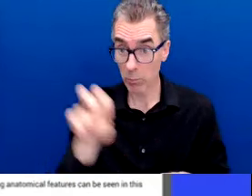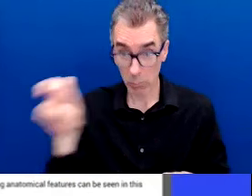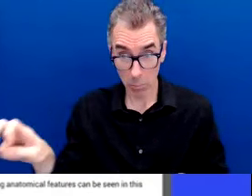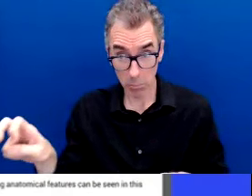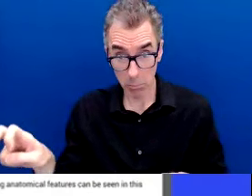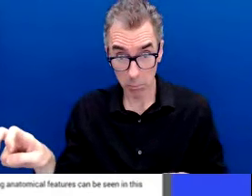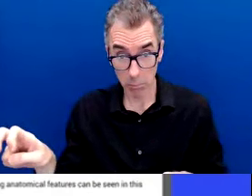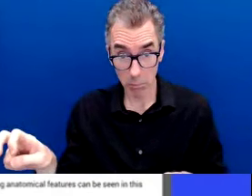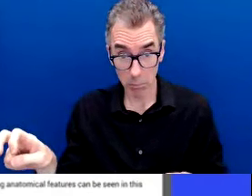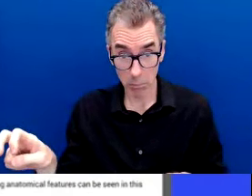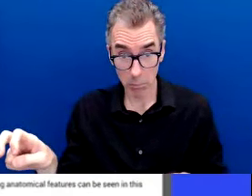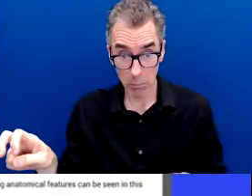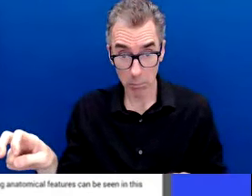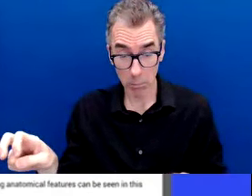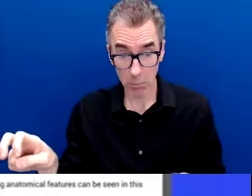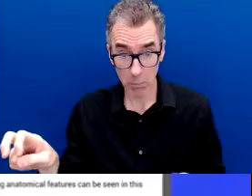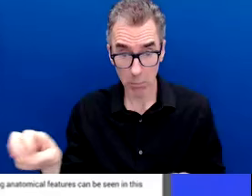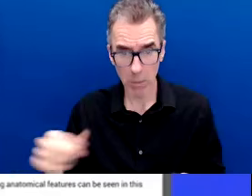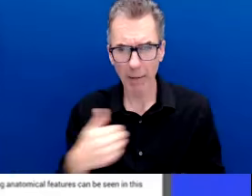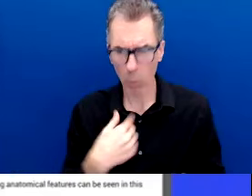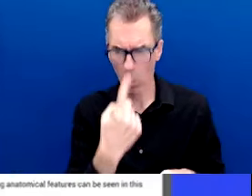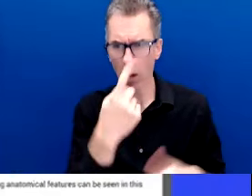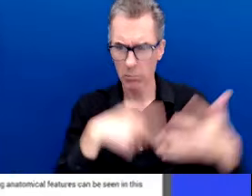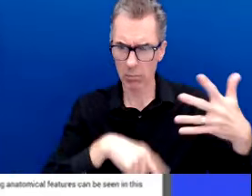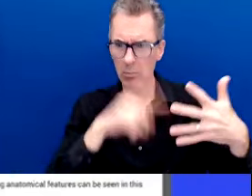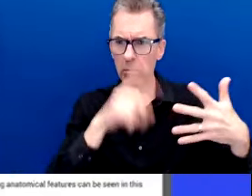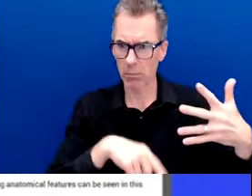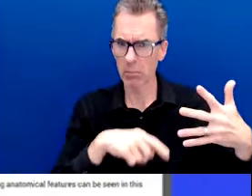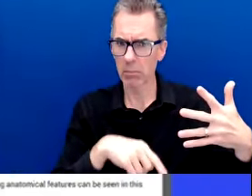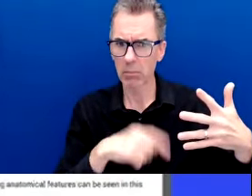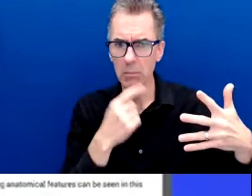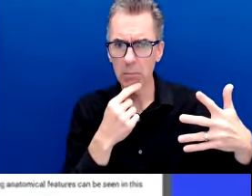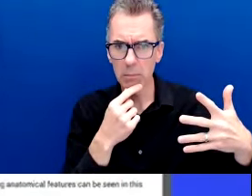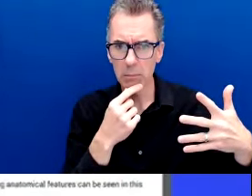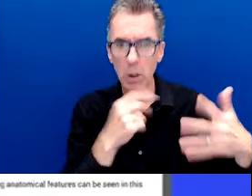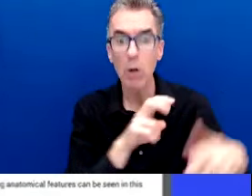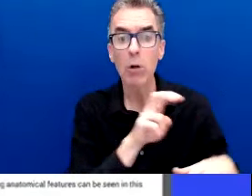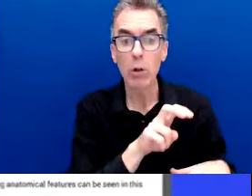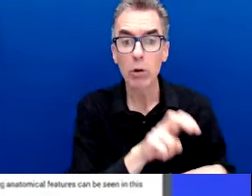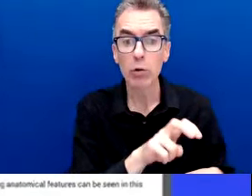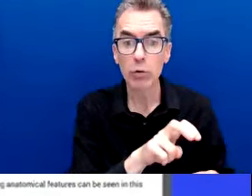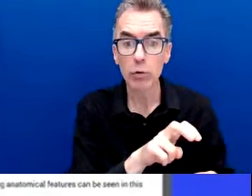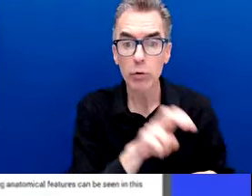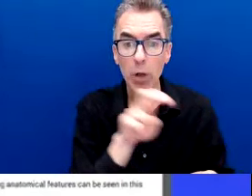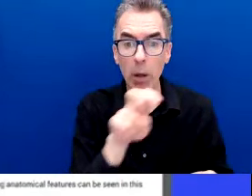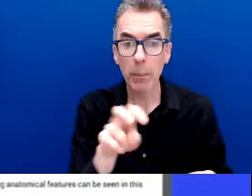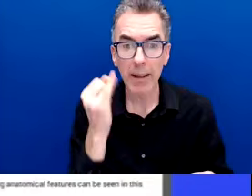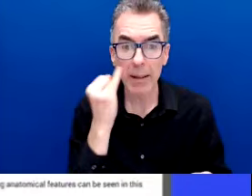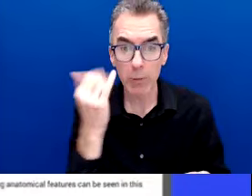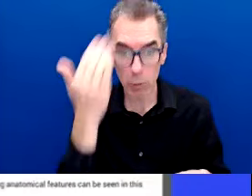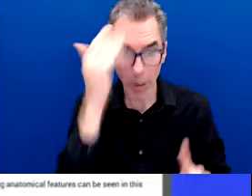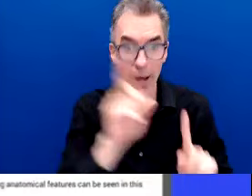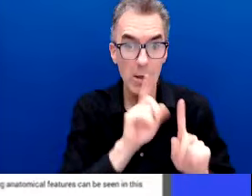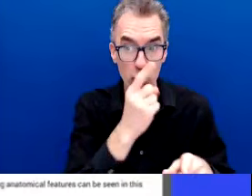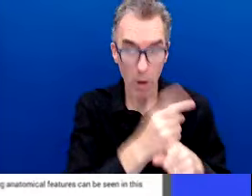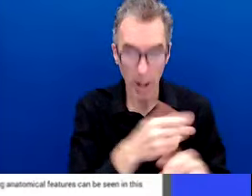somewhere, randomize order, only show correct answers. Jump if the user knows it correctly. It might be